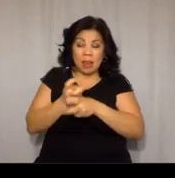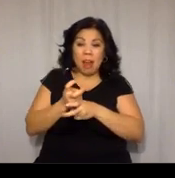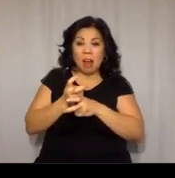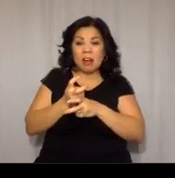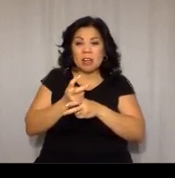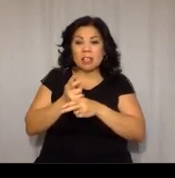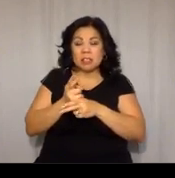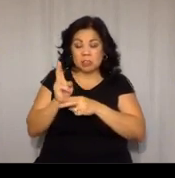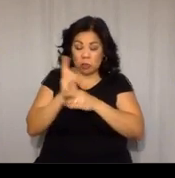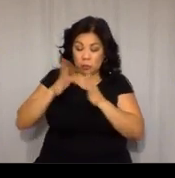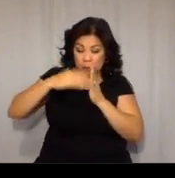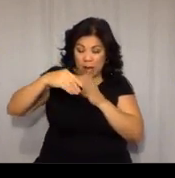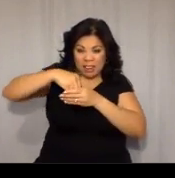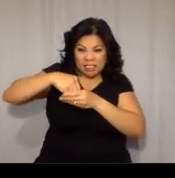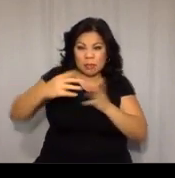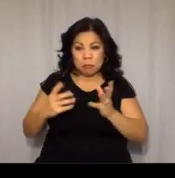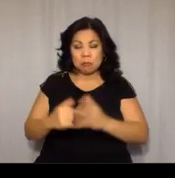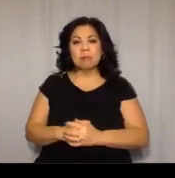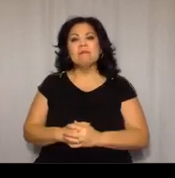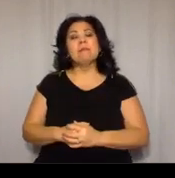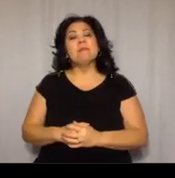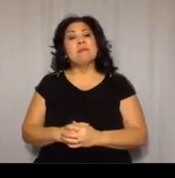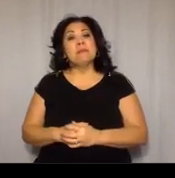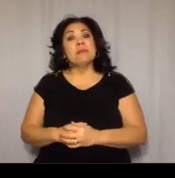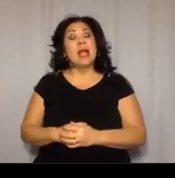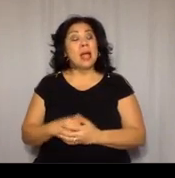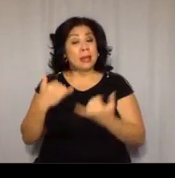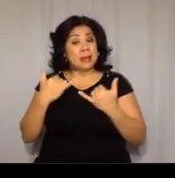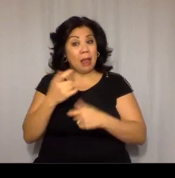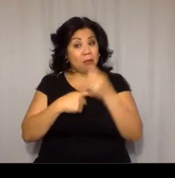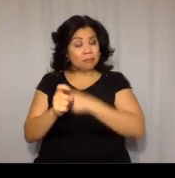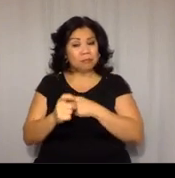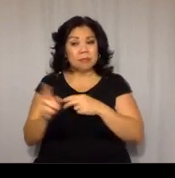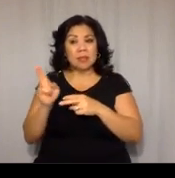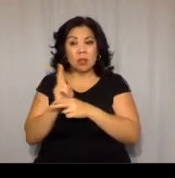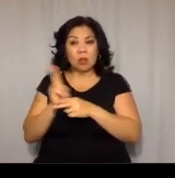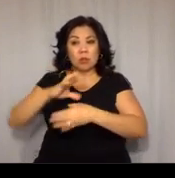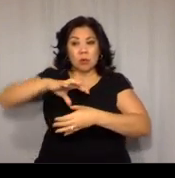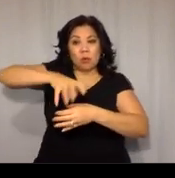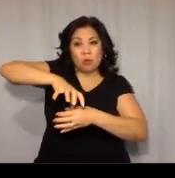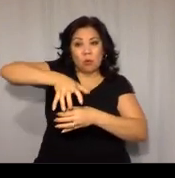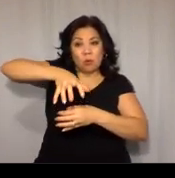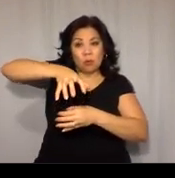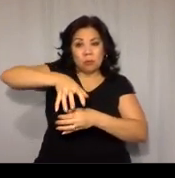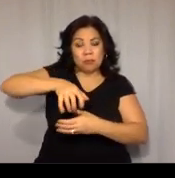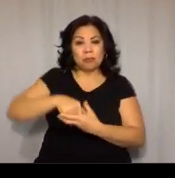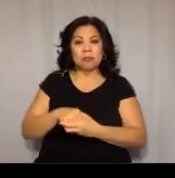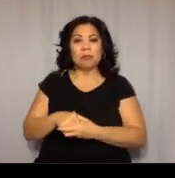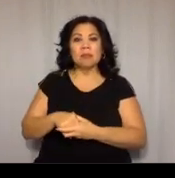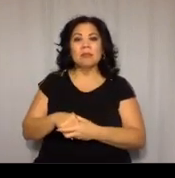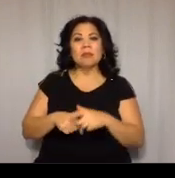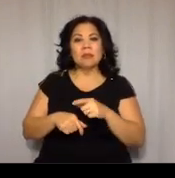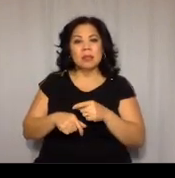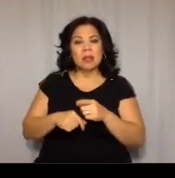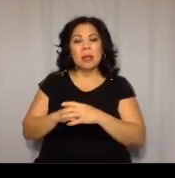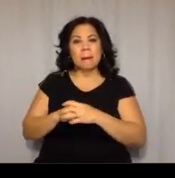paint. All right, and last but not least, I'm going to use my top, and I'm going to make a shape. Oh, I'm going to do a complete circle over here. Oh,